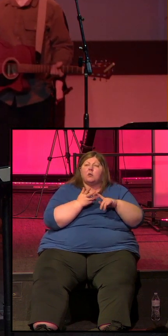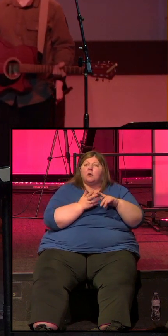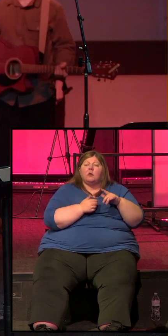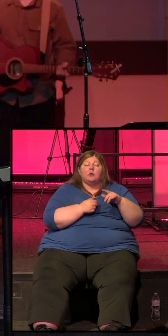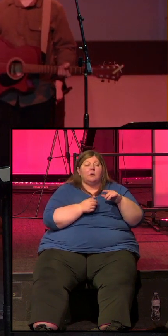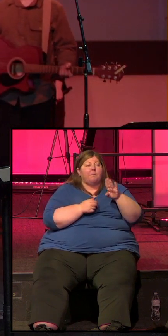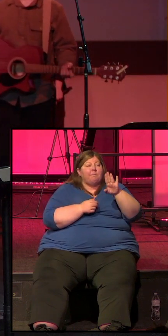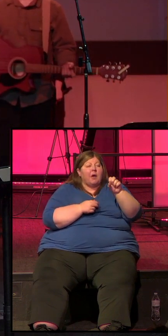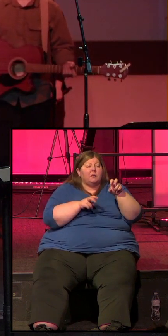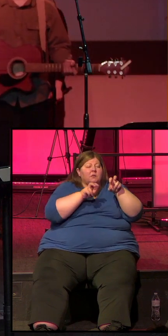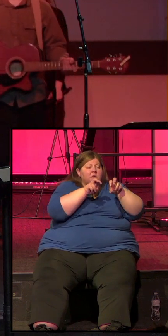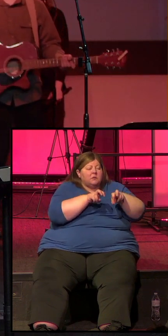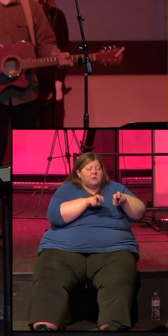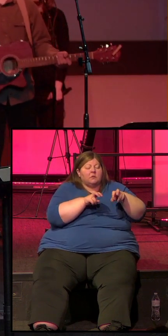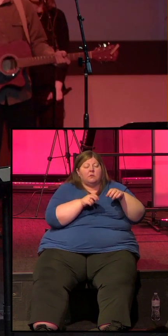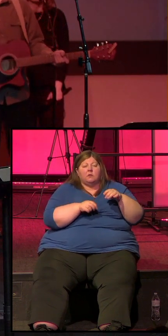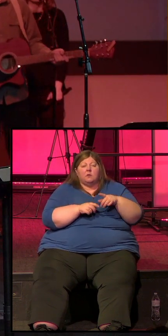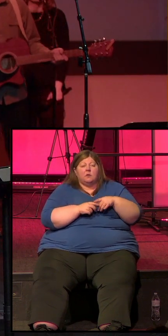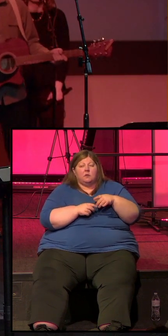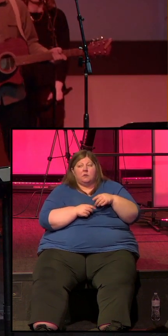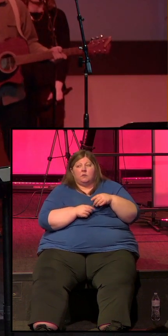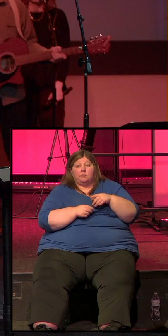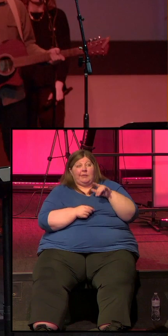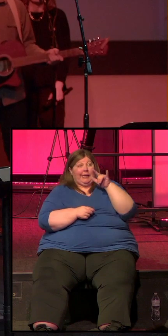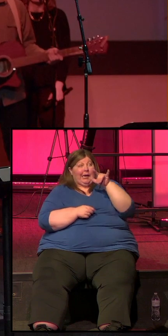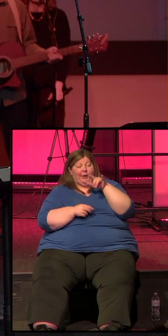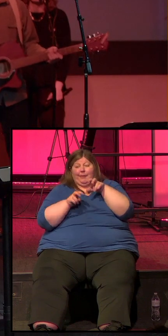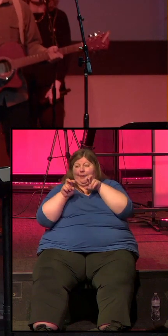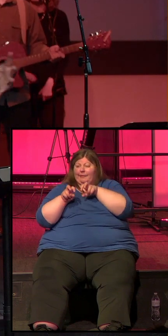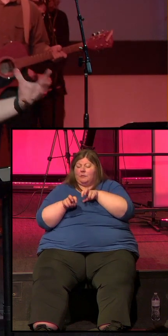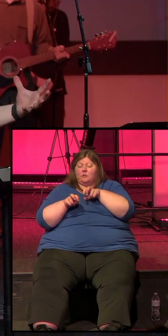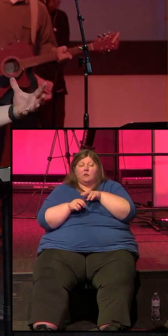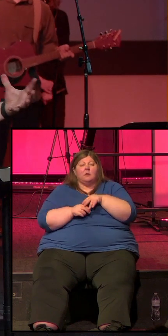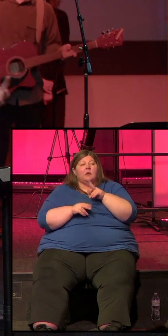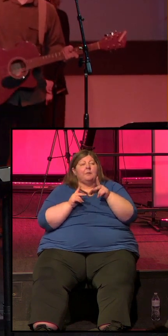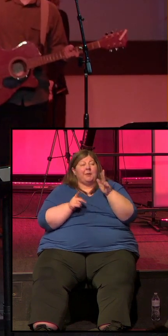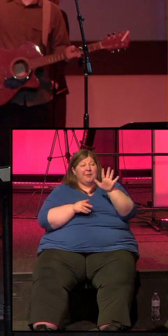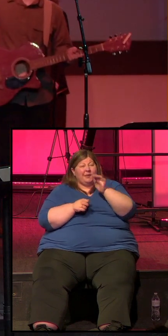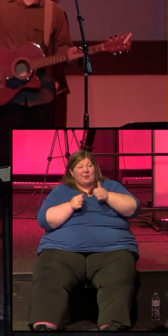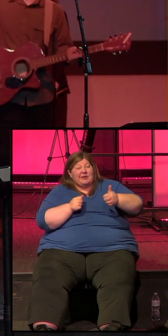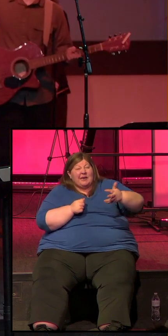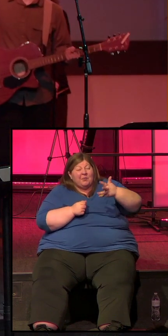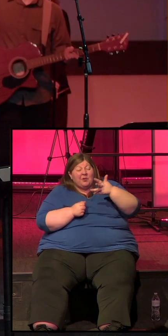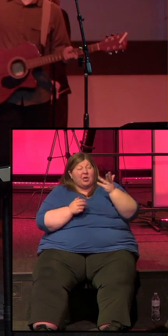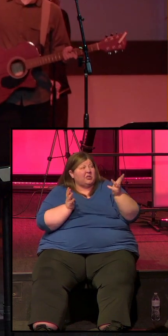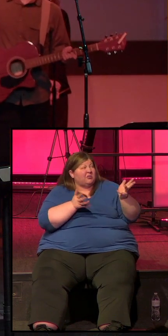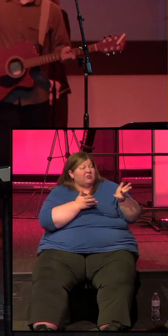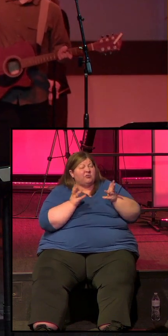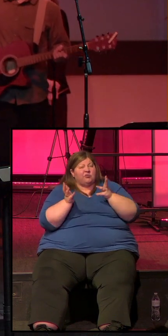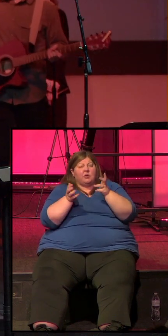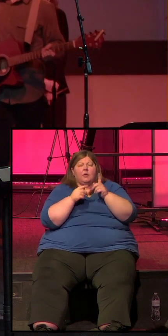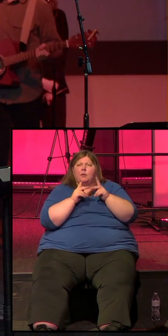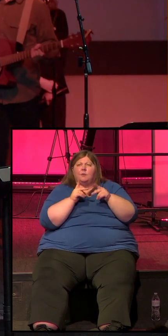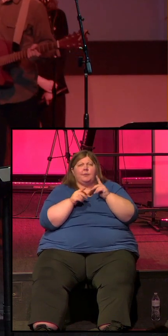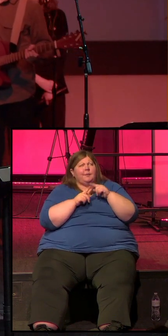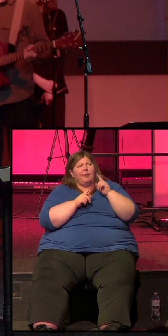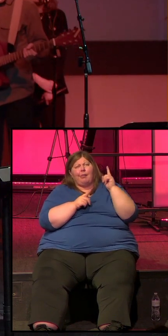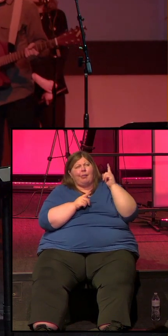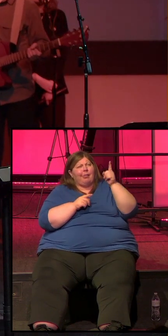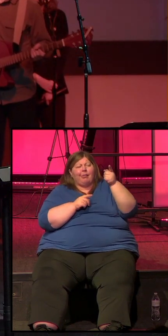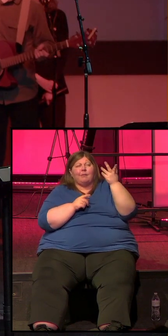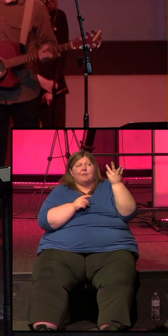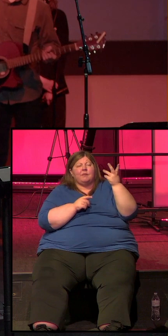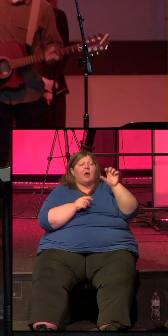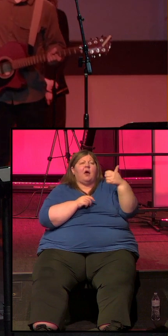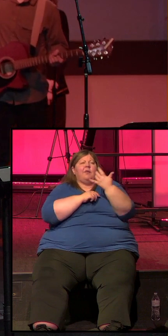them on the bus or the seat next to them on the airplane. That's people in your neighborhood or people across the ocean in Ukro,